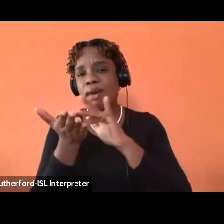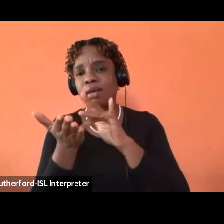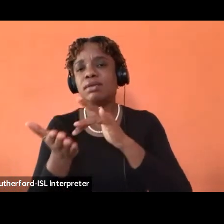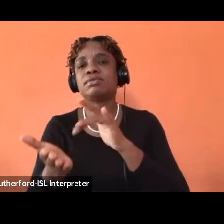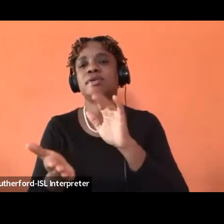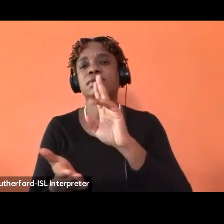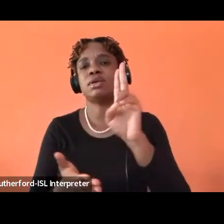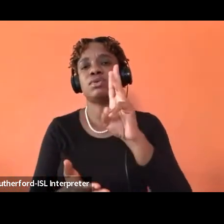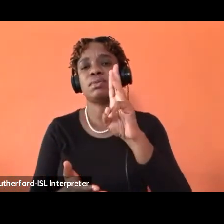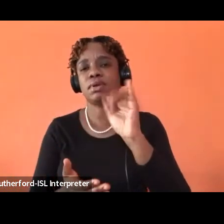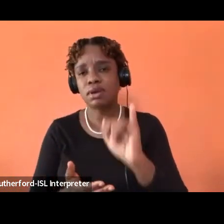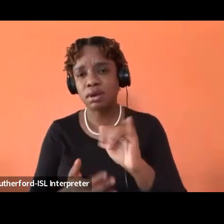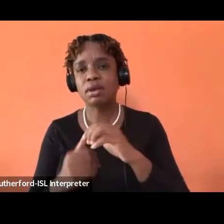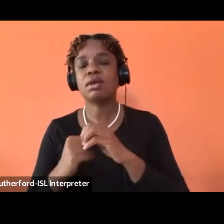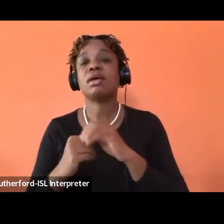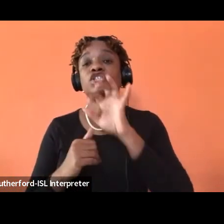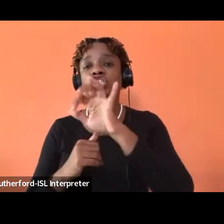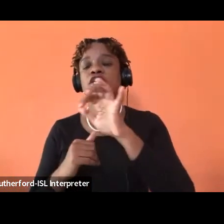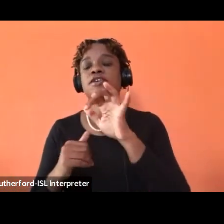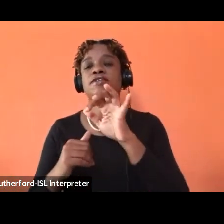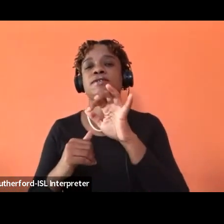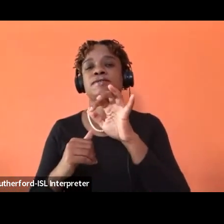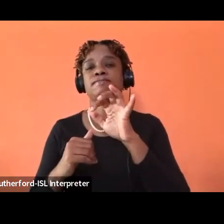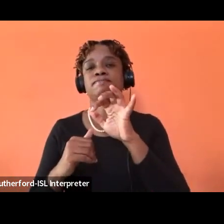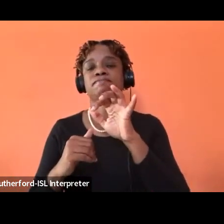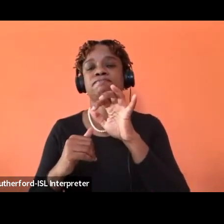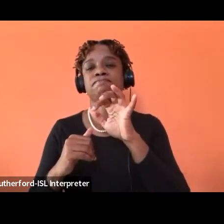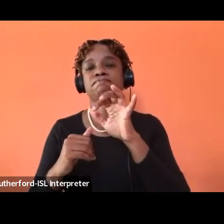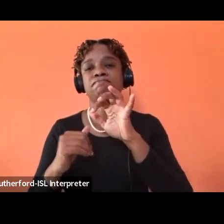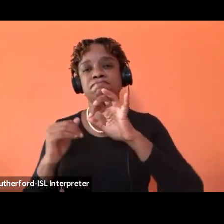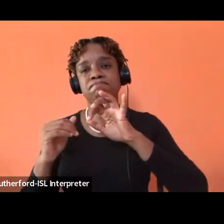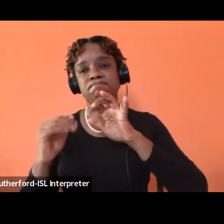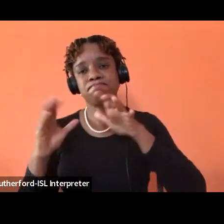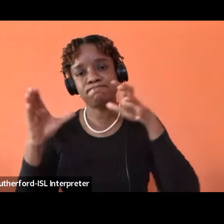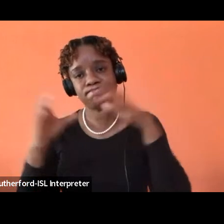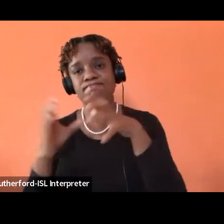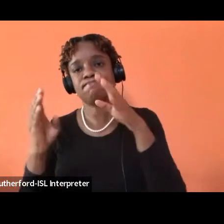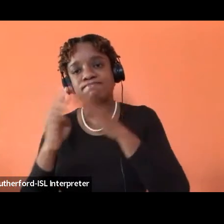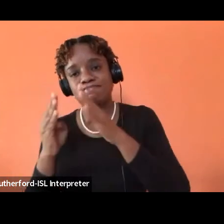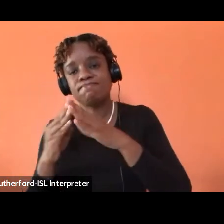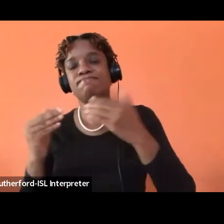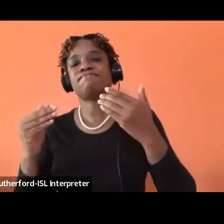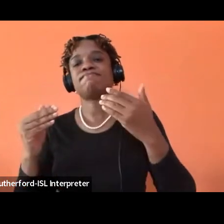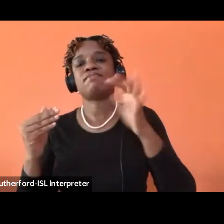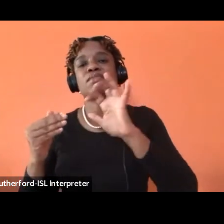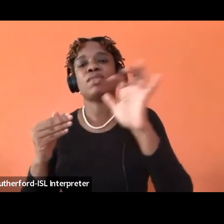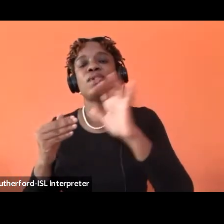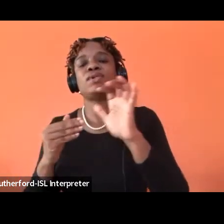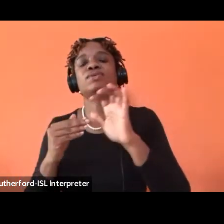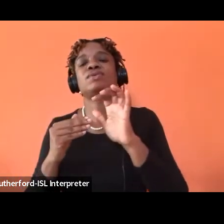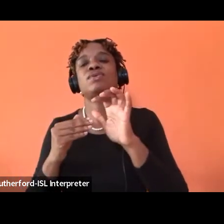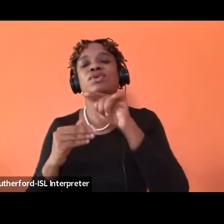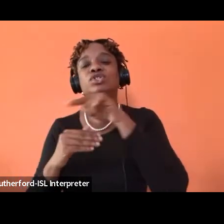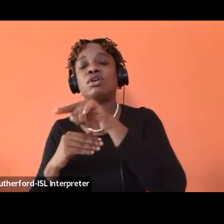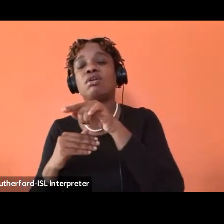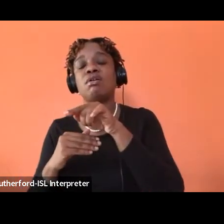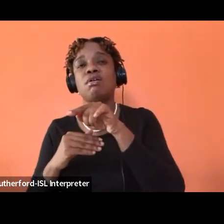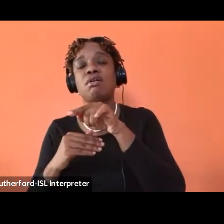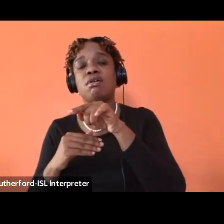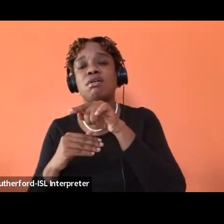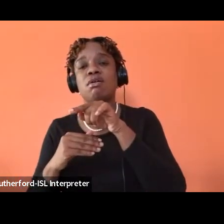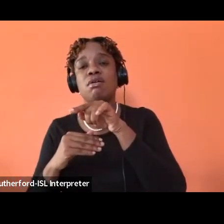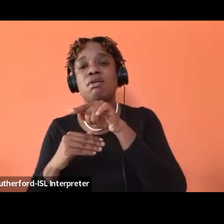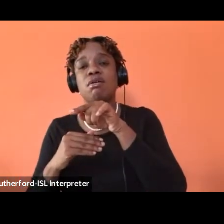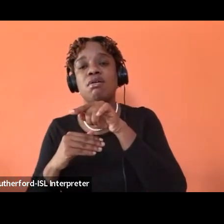West Indies, a consultant at the University Hospital of the West Indies, and a co-founder of the